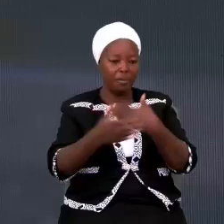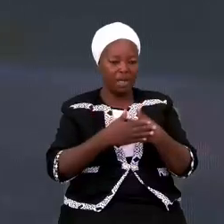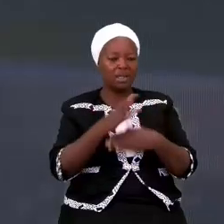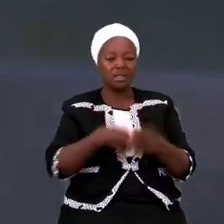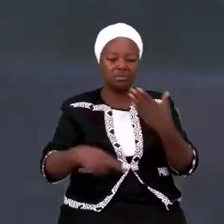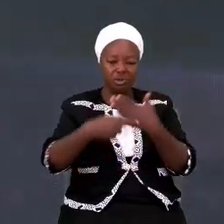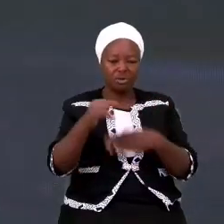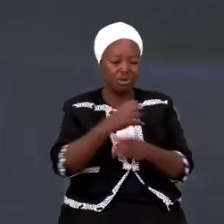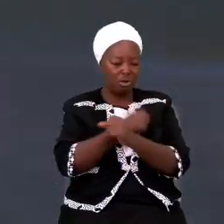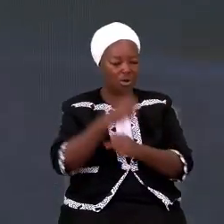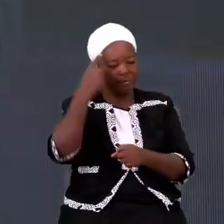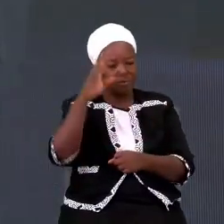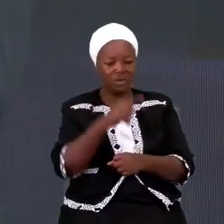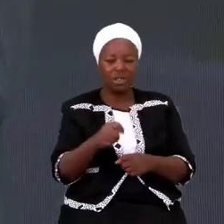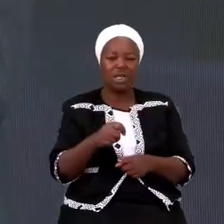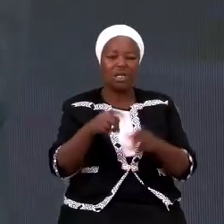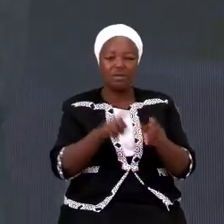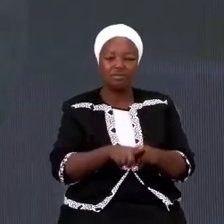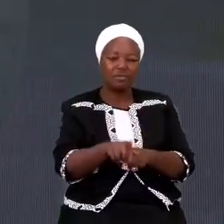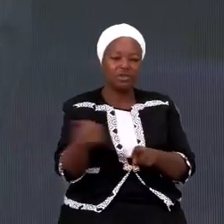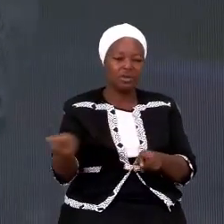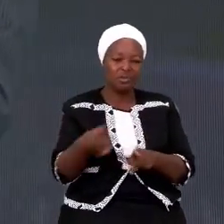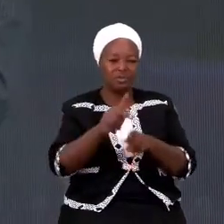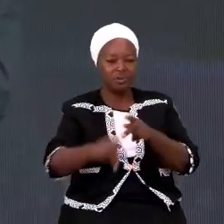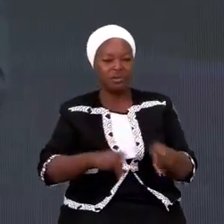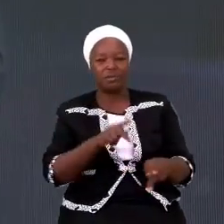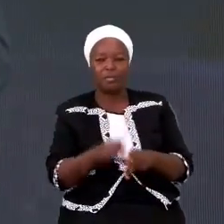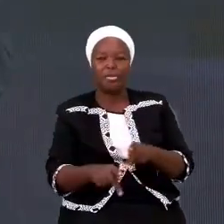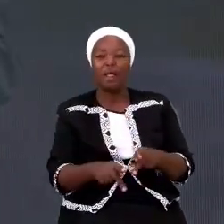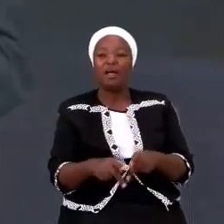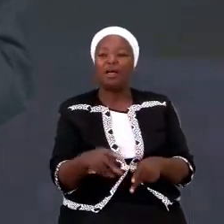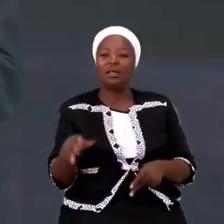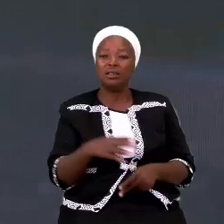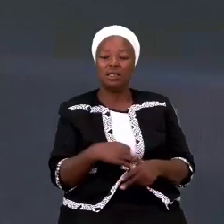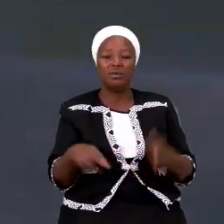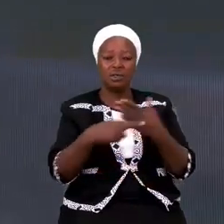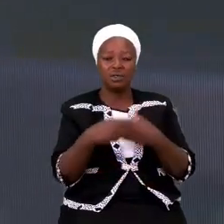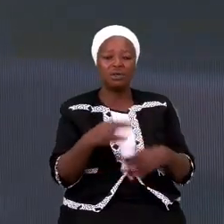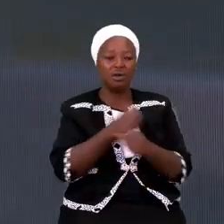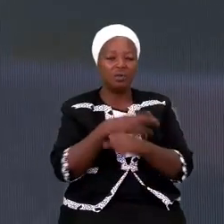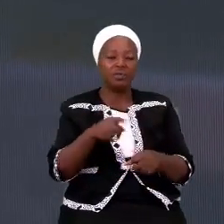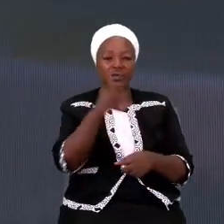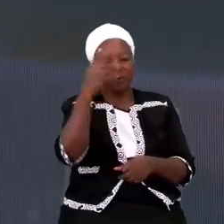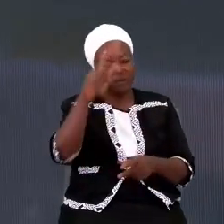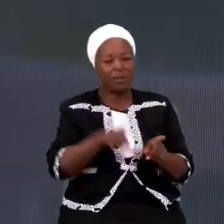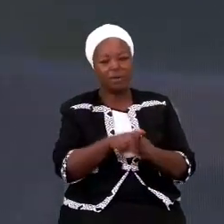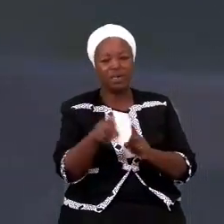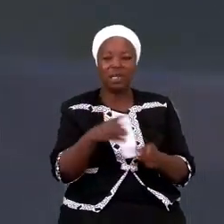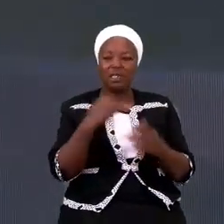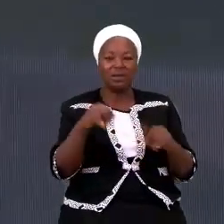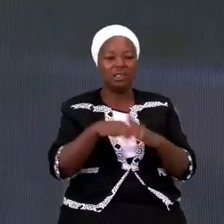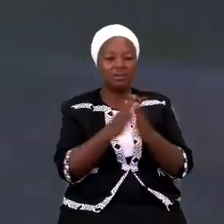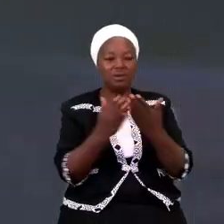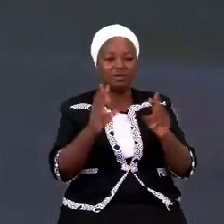look at this in Matthew chapter 15, and we're looking at verse 15. Matthew chapter 15, we're looking at